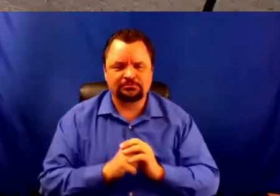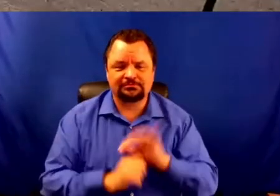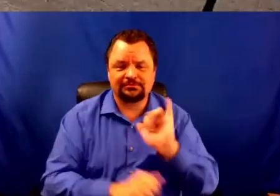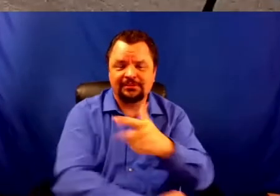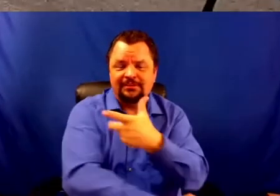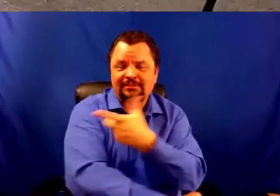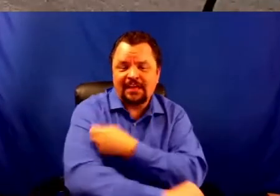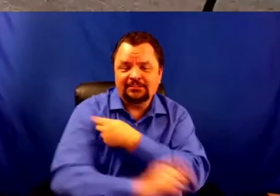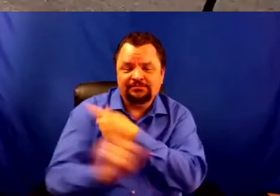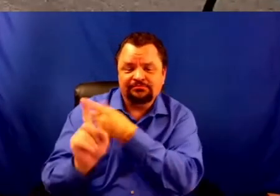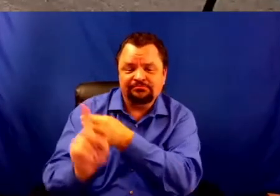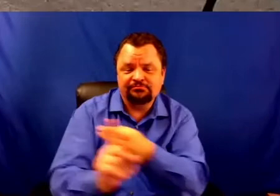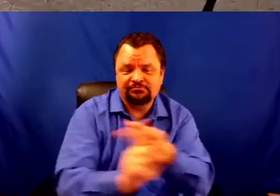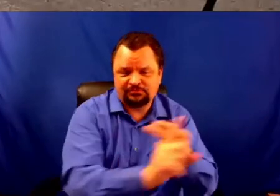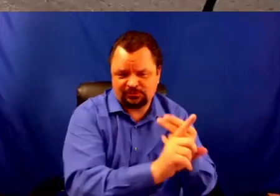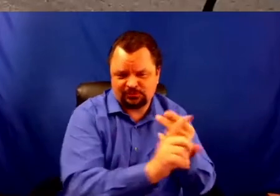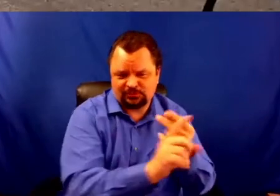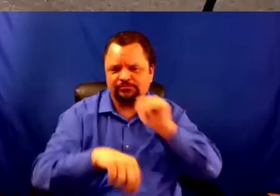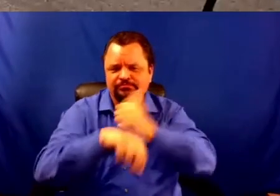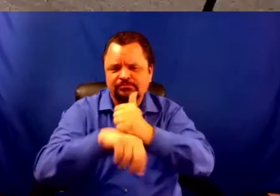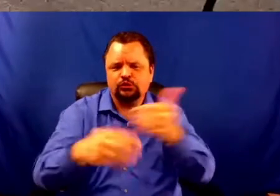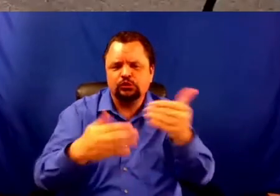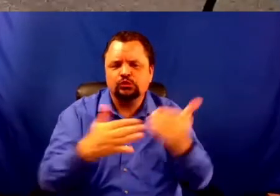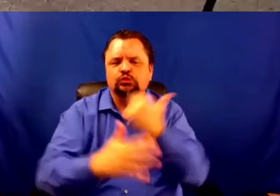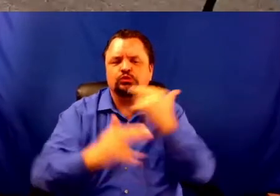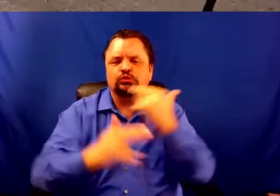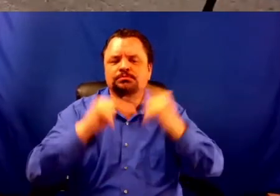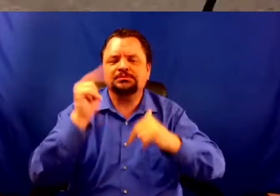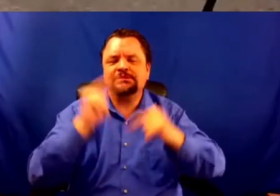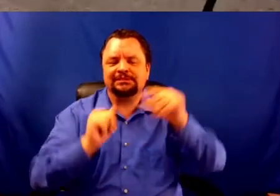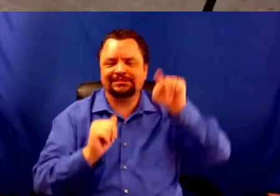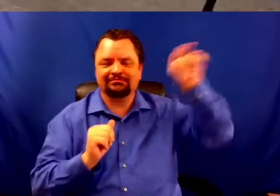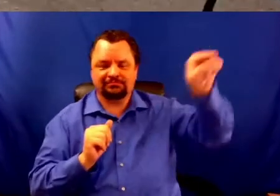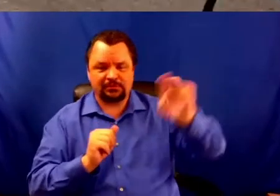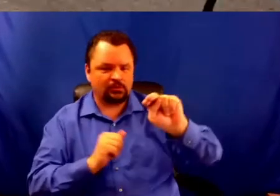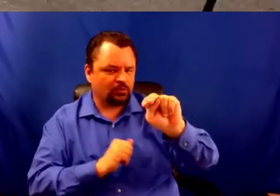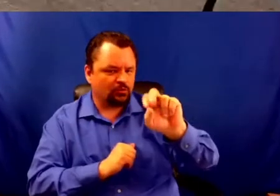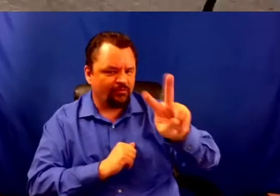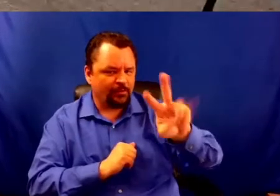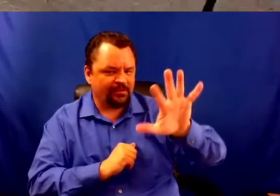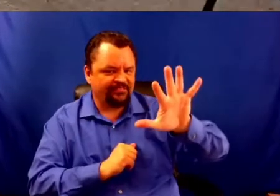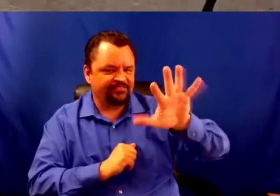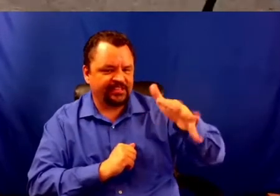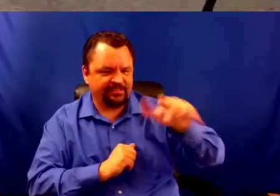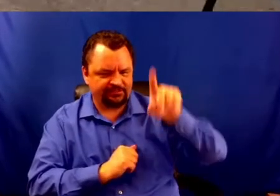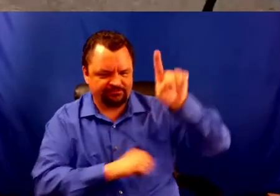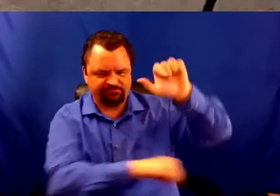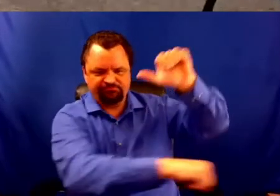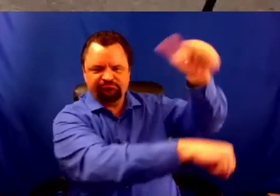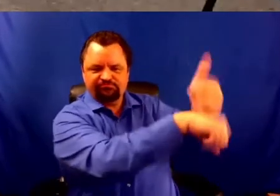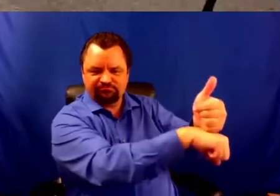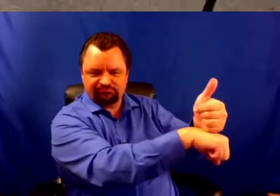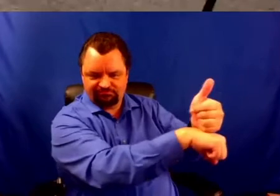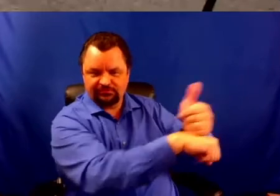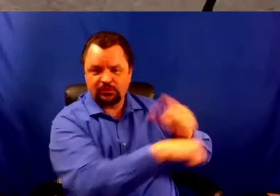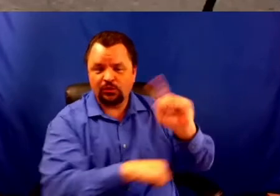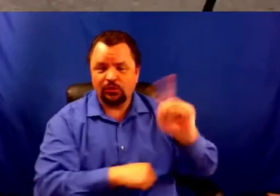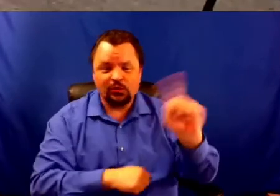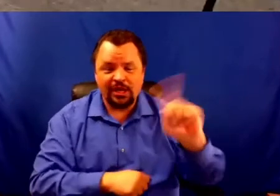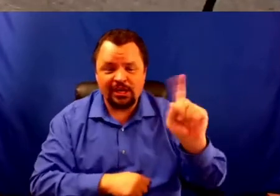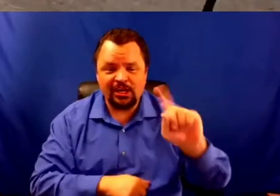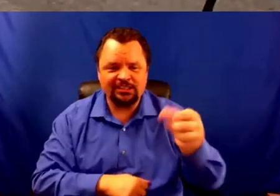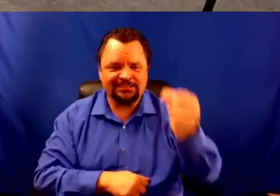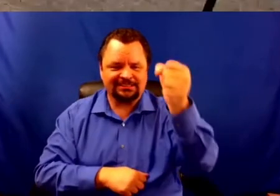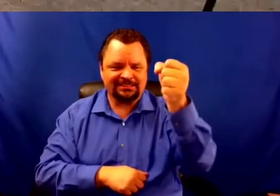the vaccine consortium. But with our new building, November 5th, the new building, as you guys know, that it's located